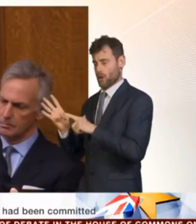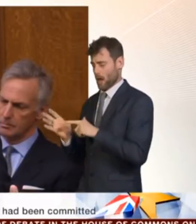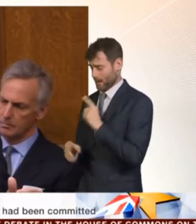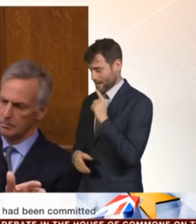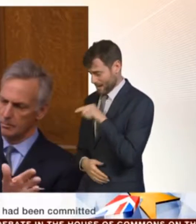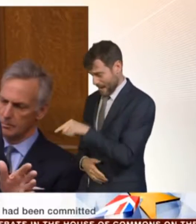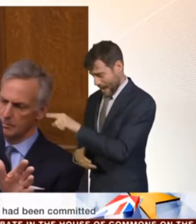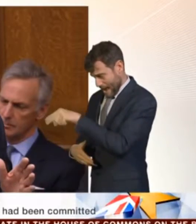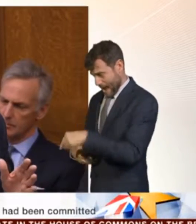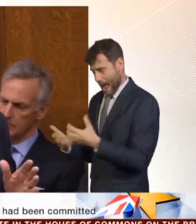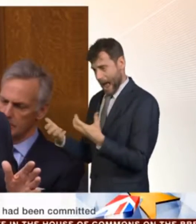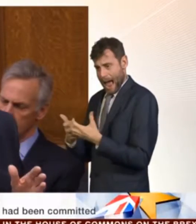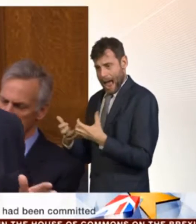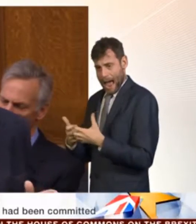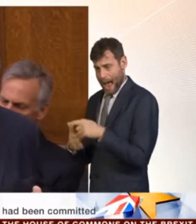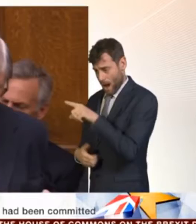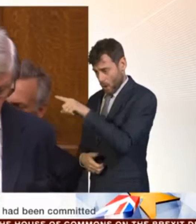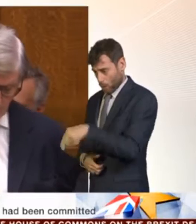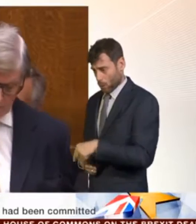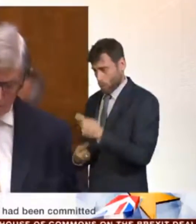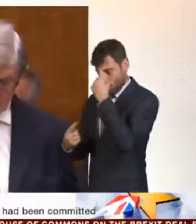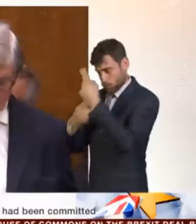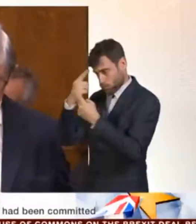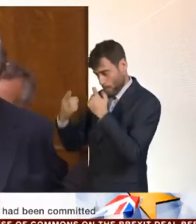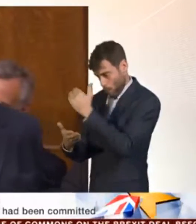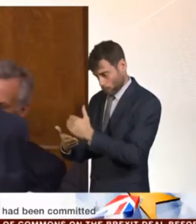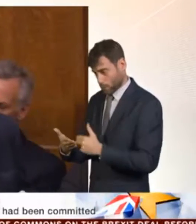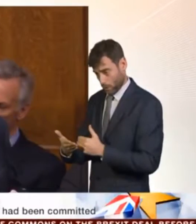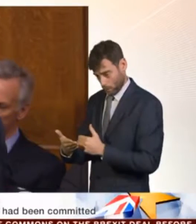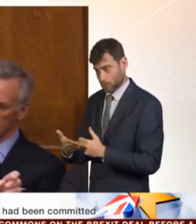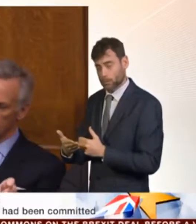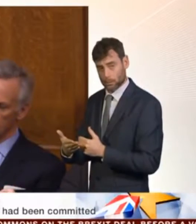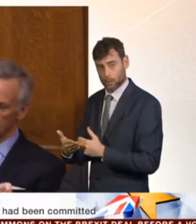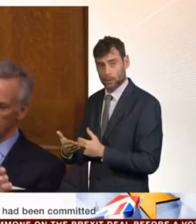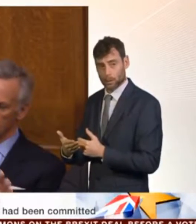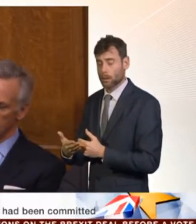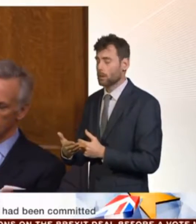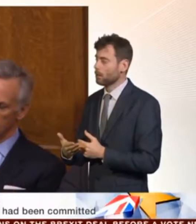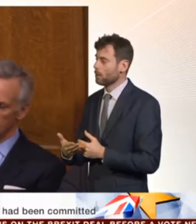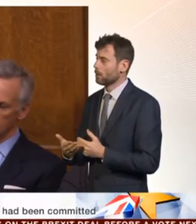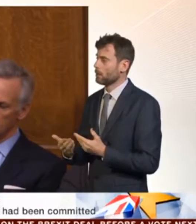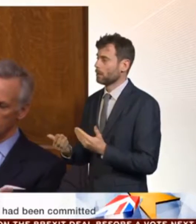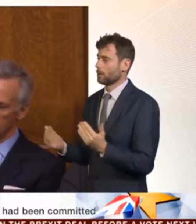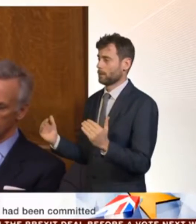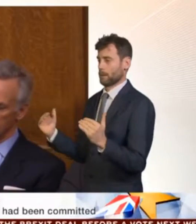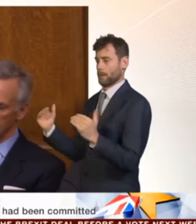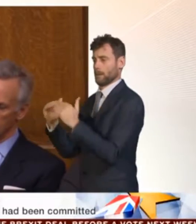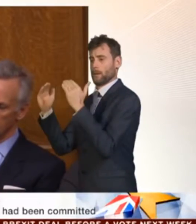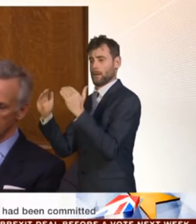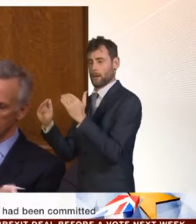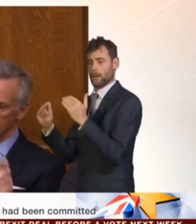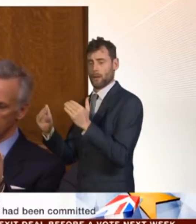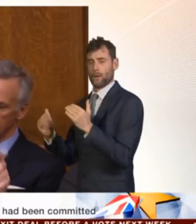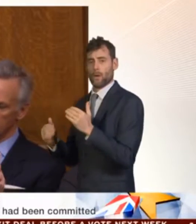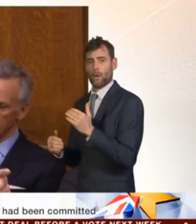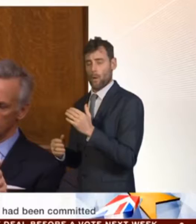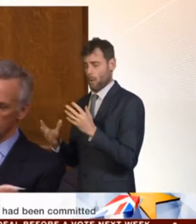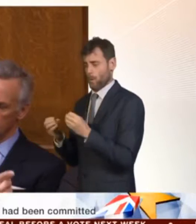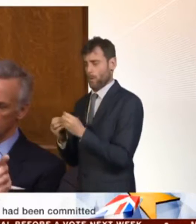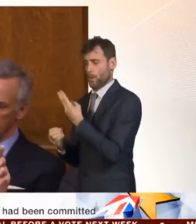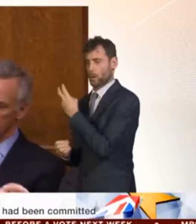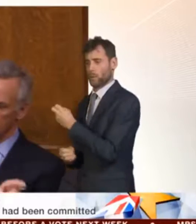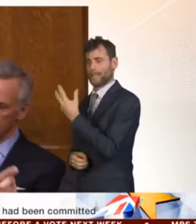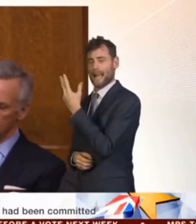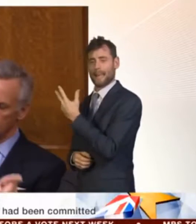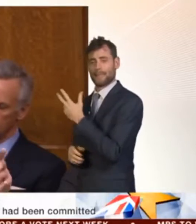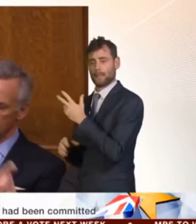repeal of the European Communities Act 1972 in the 2018 Withdrawal Act. Now, this was